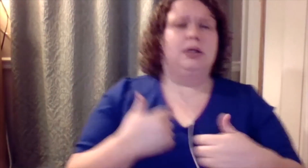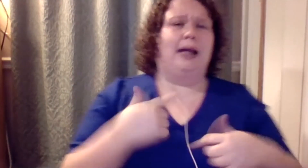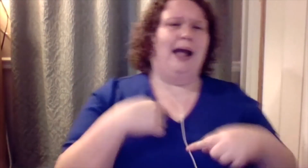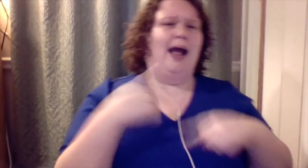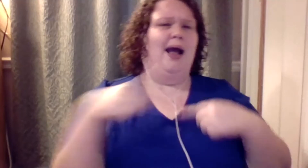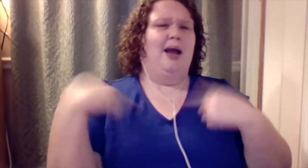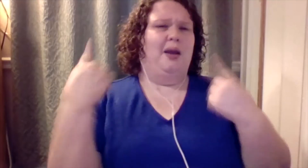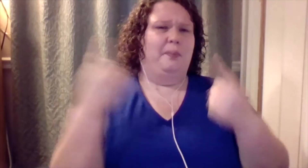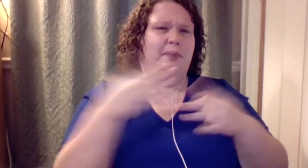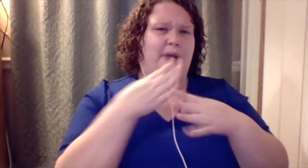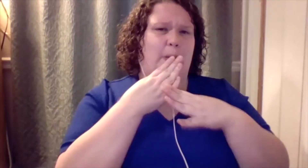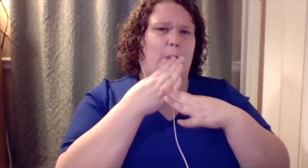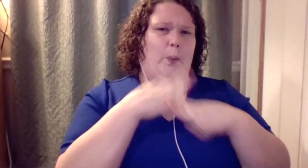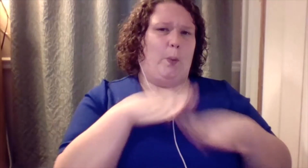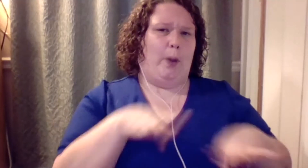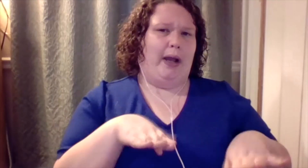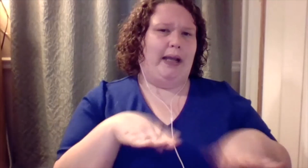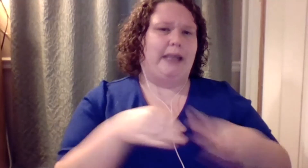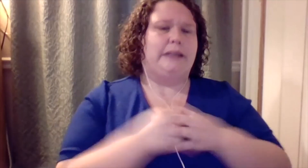I